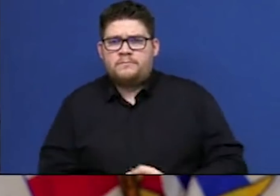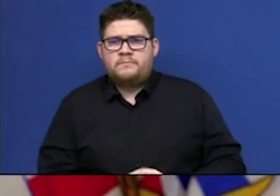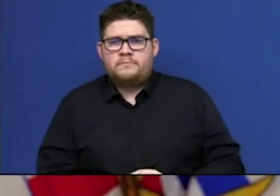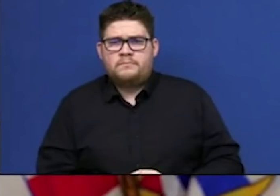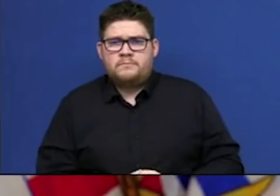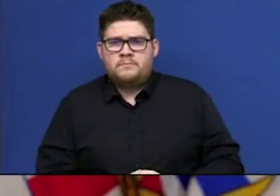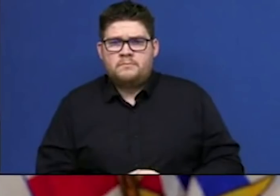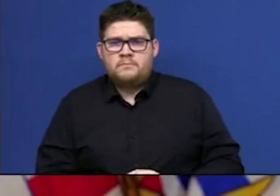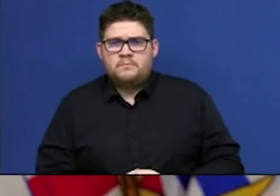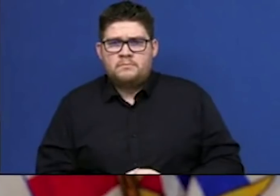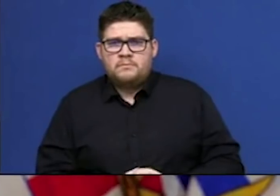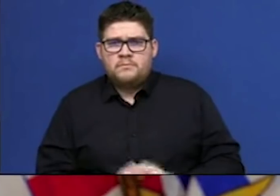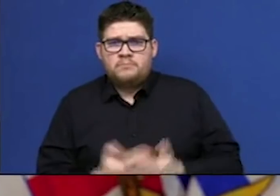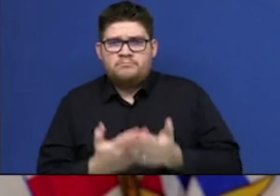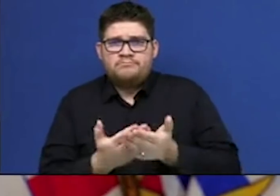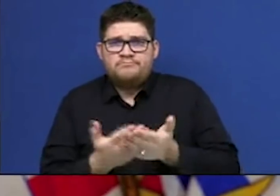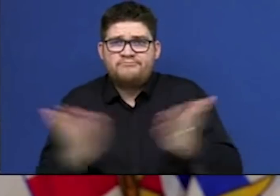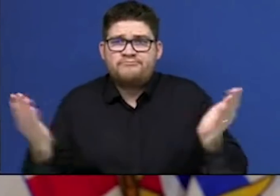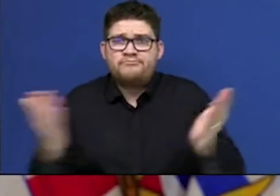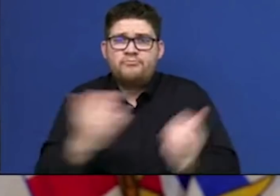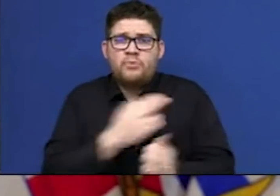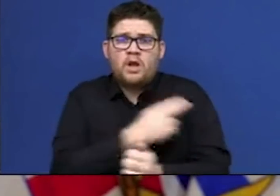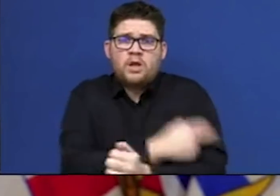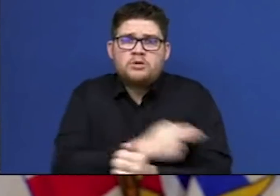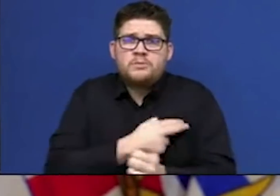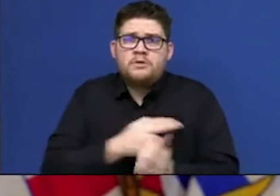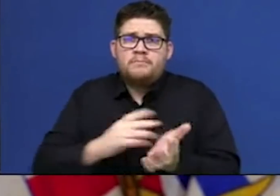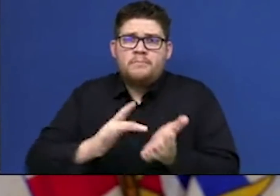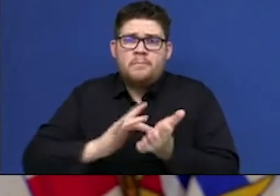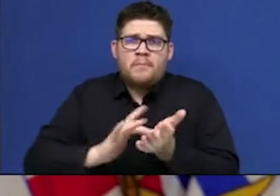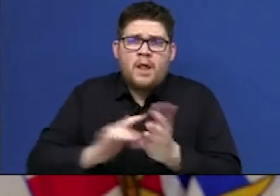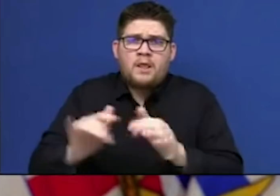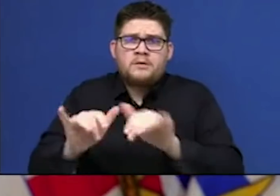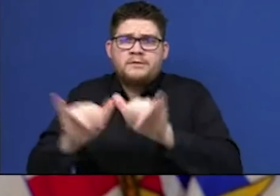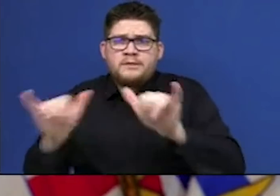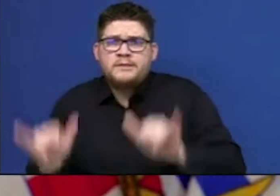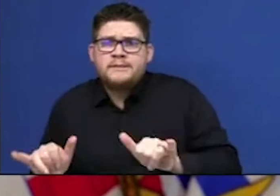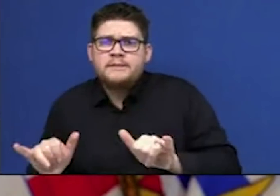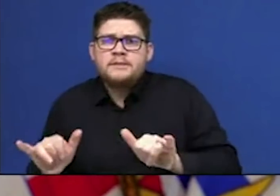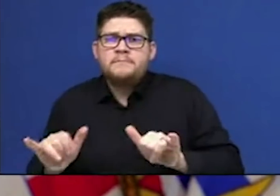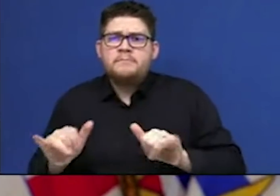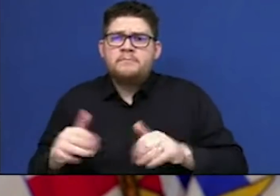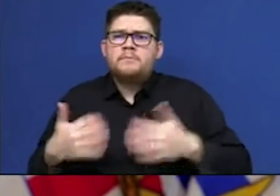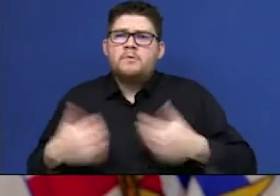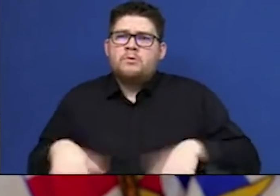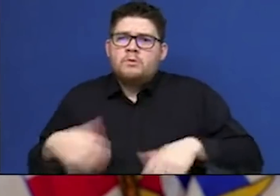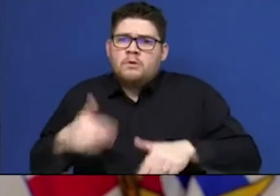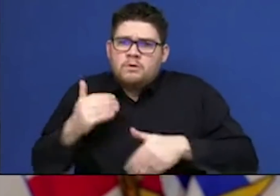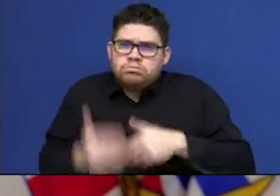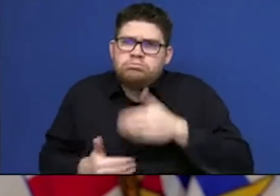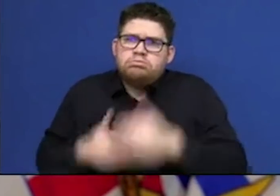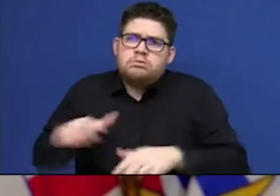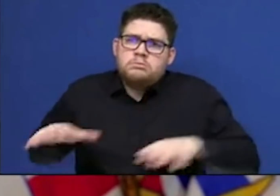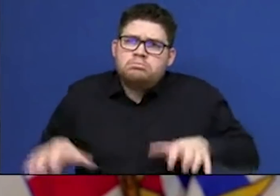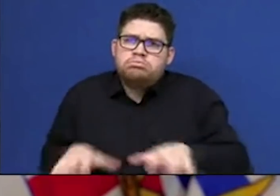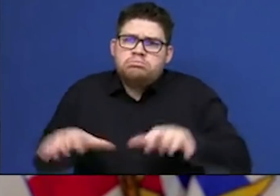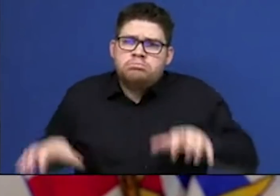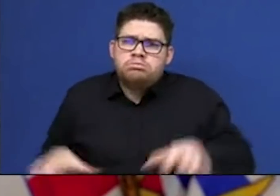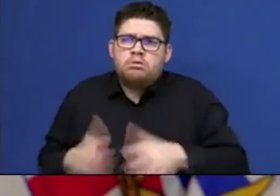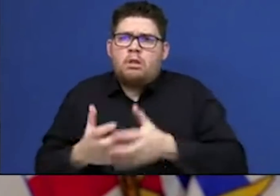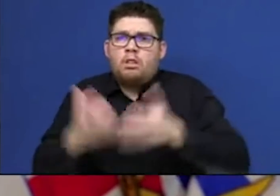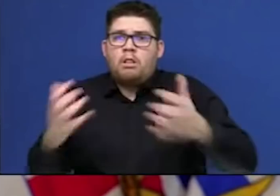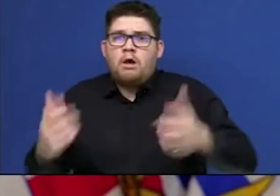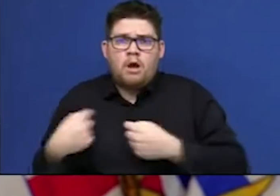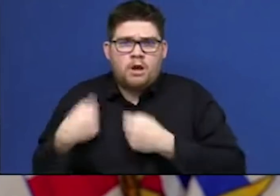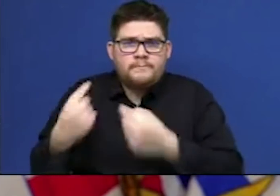is ramping up. We do not yet have enough people protected with our vaccines to keep our loved ones and our